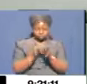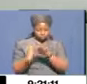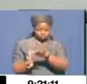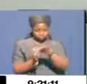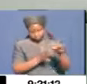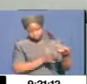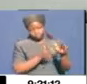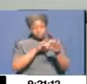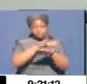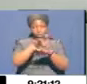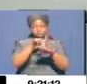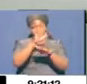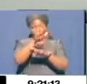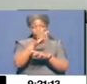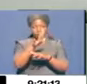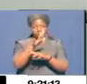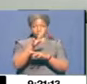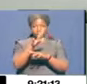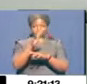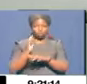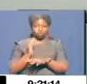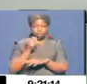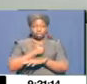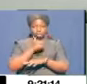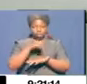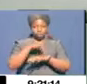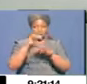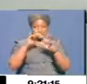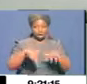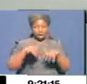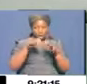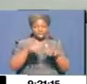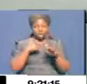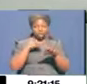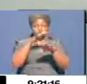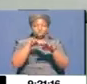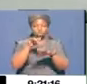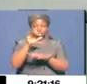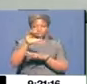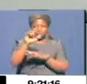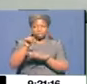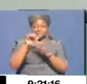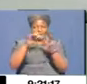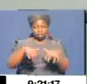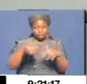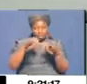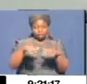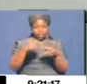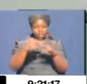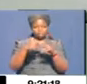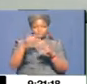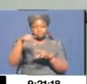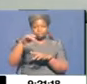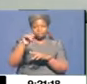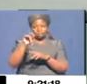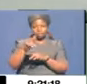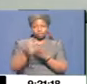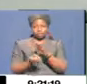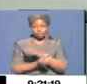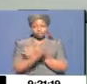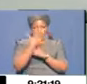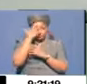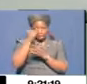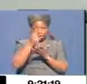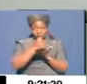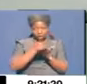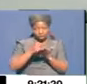National Assembly's Committee on Agriculture has summoned Agriculture Cabinet Secretary Peter Munya to explain why the coffee cherry